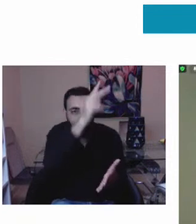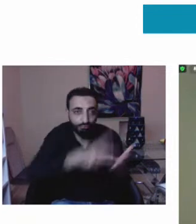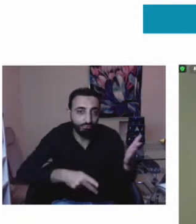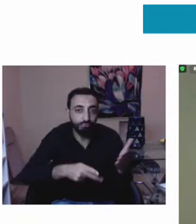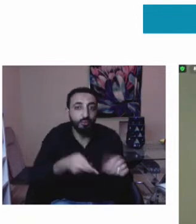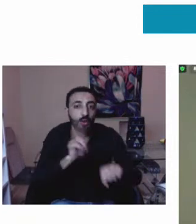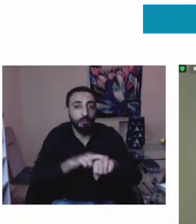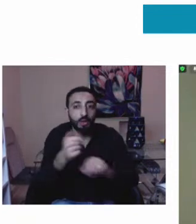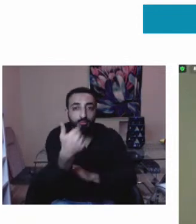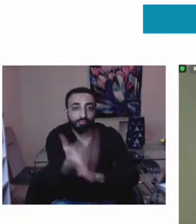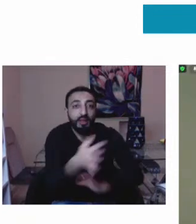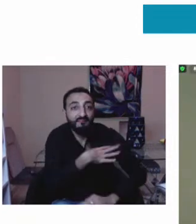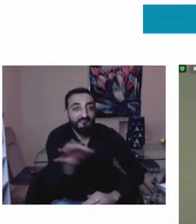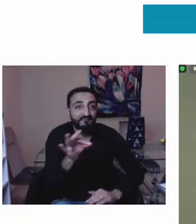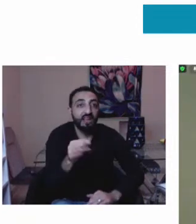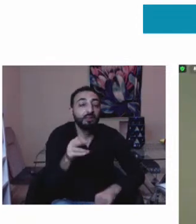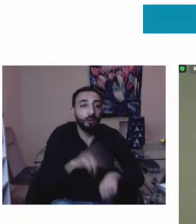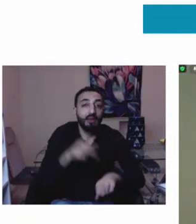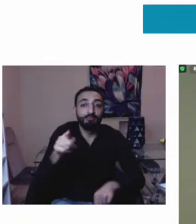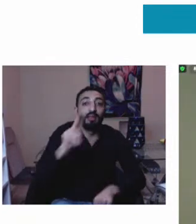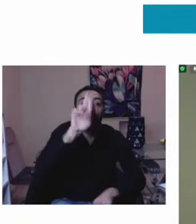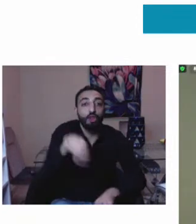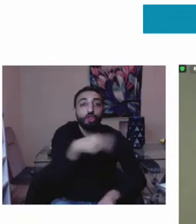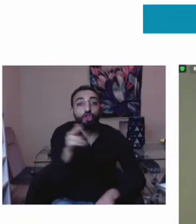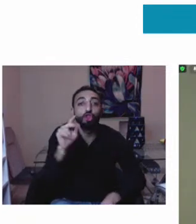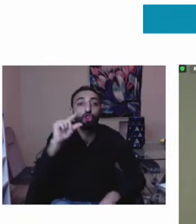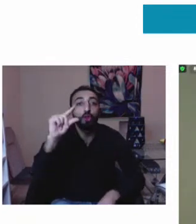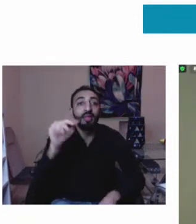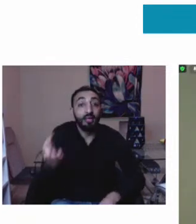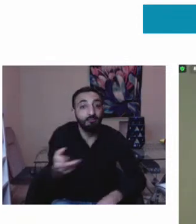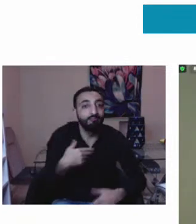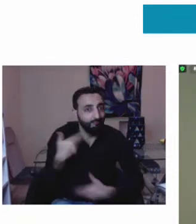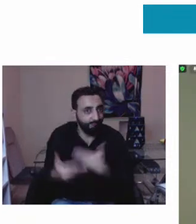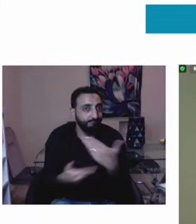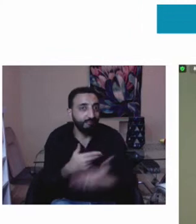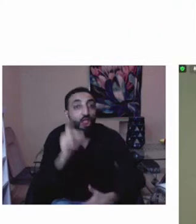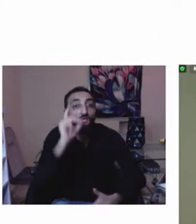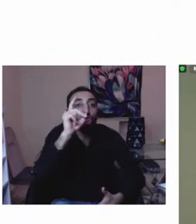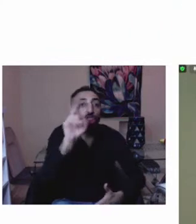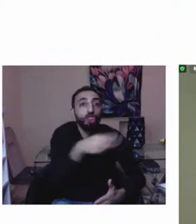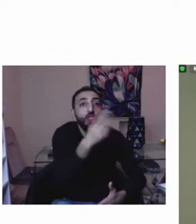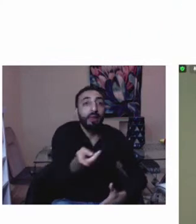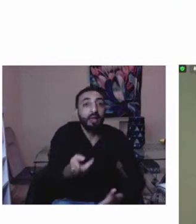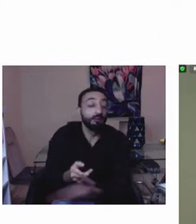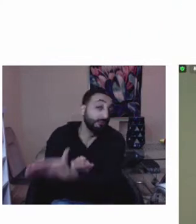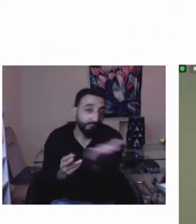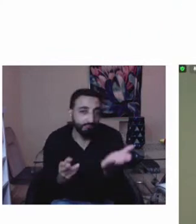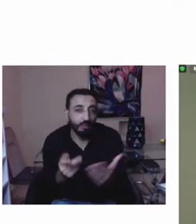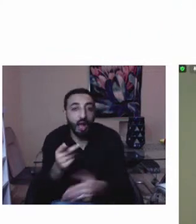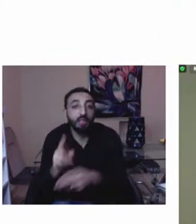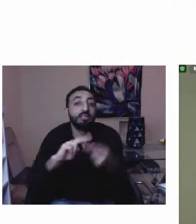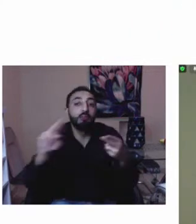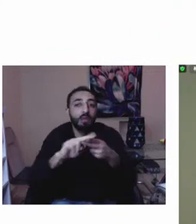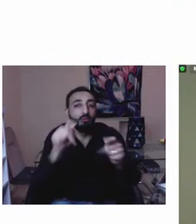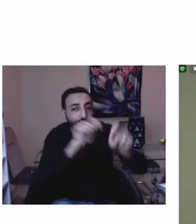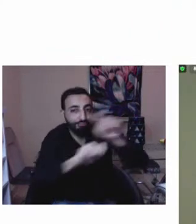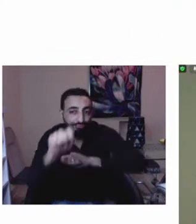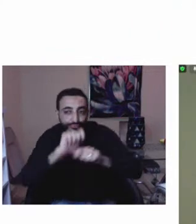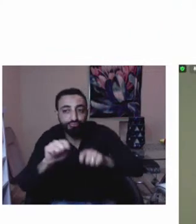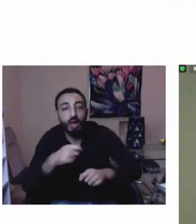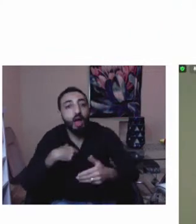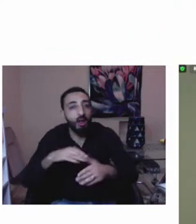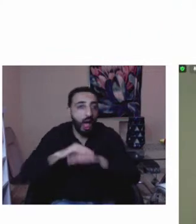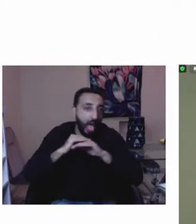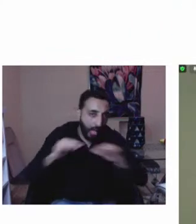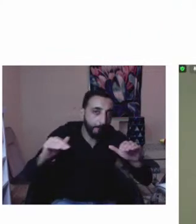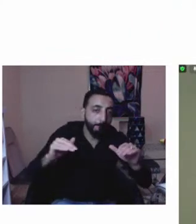France and the Dominican Republic reminded us of the place, the role played by the young ones in terms of peace and security. We now need